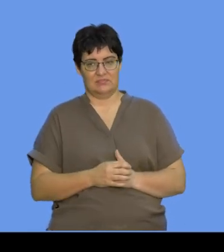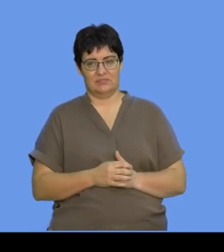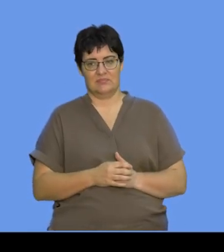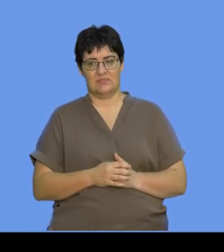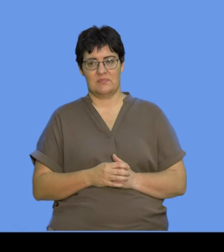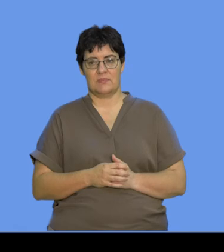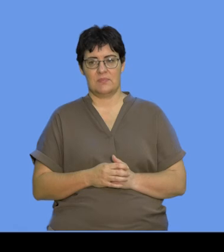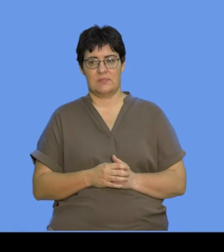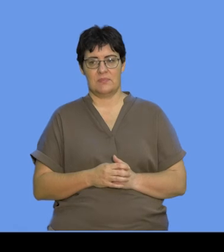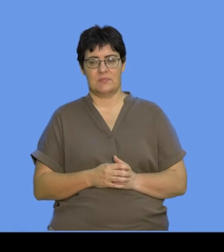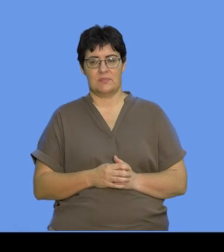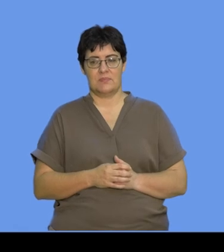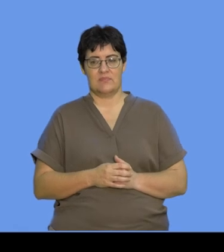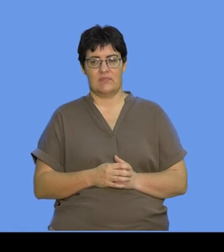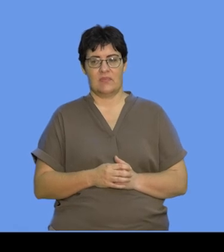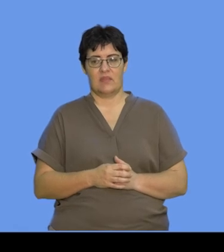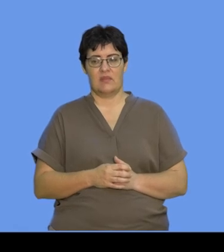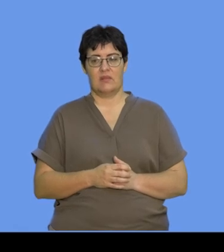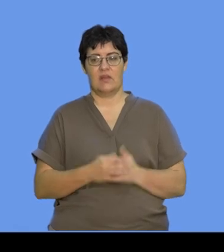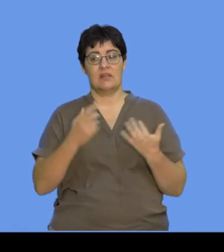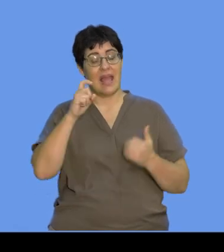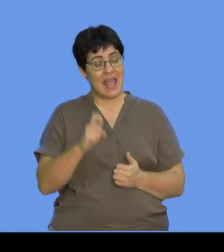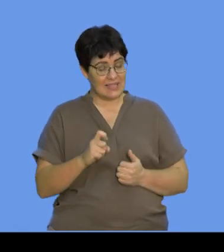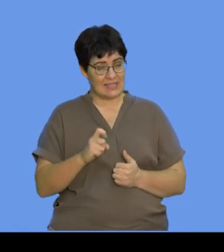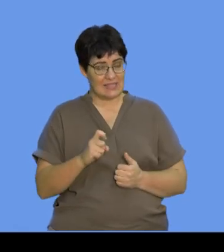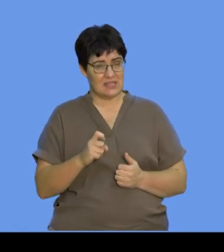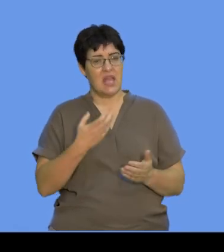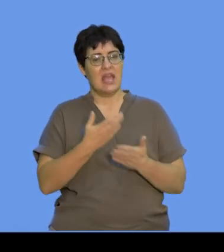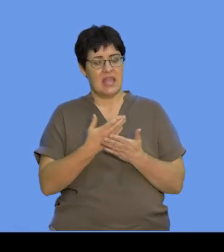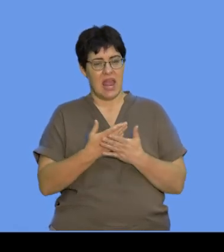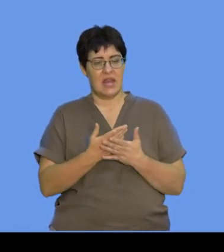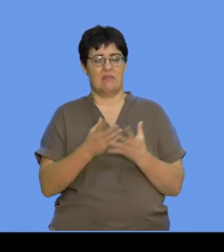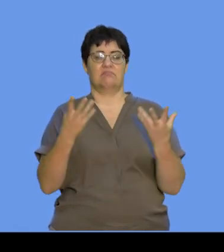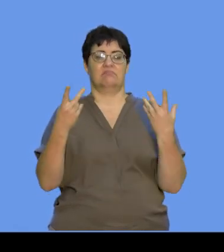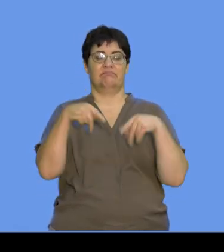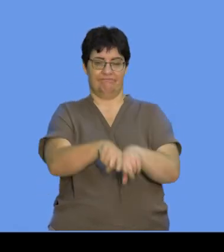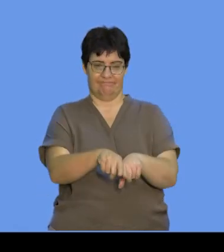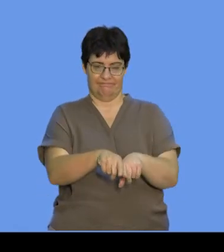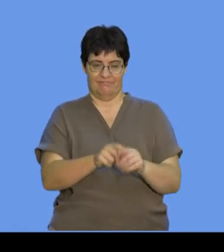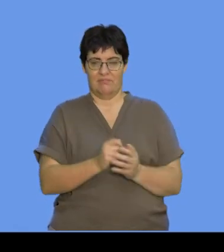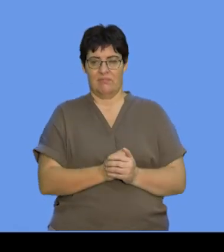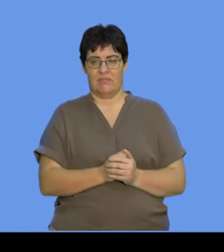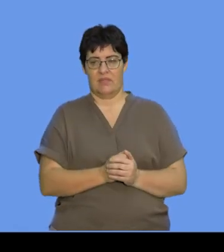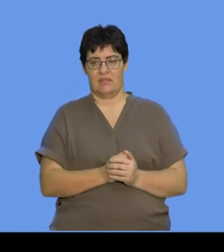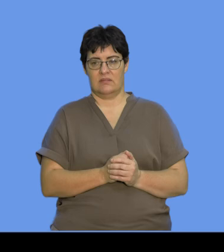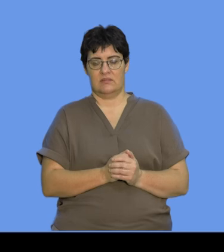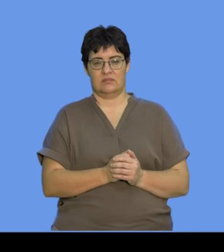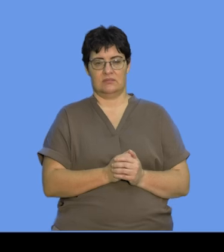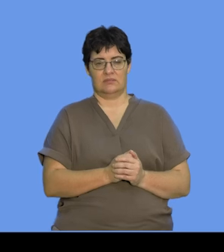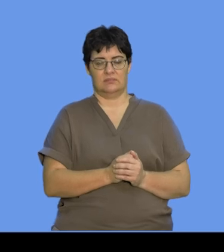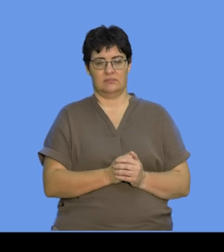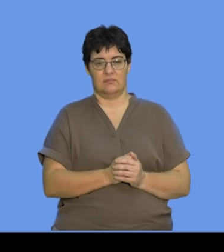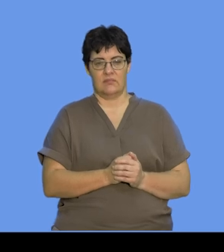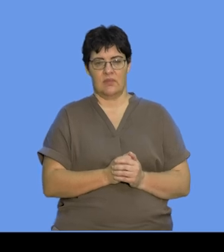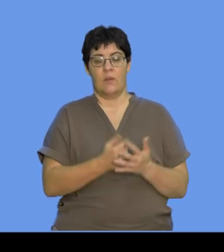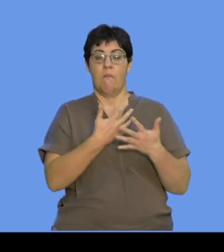X, right? Okay, now, substance X could be a combination of one of the more than one